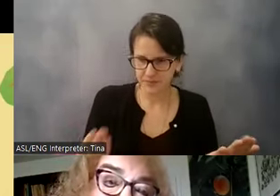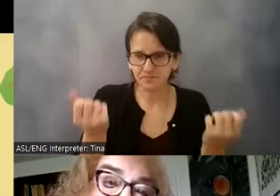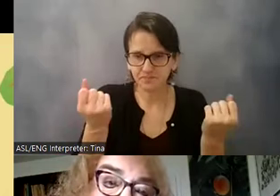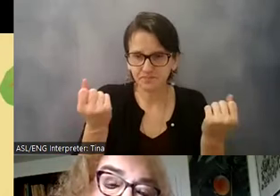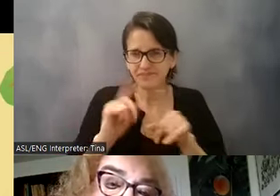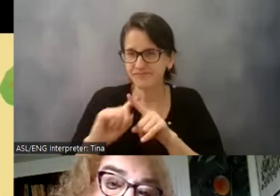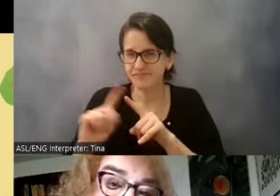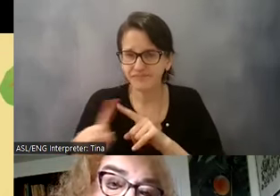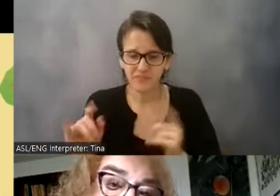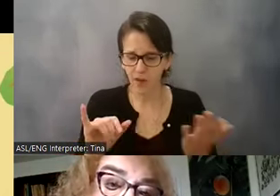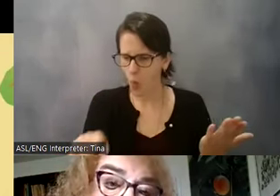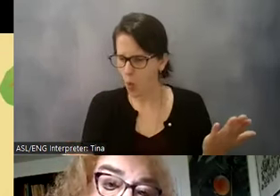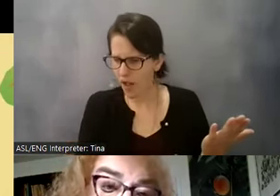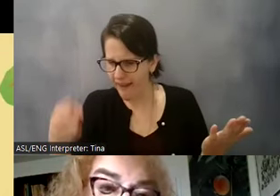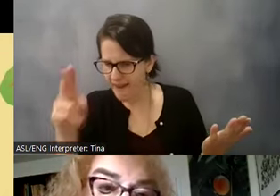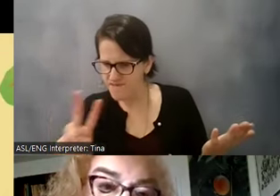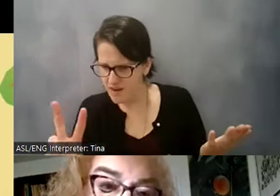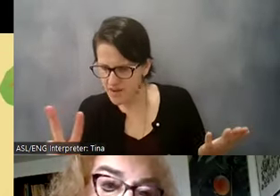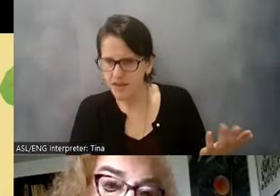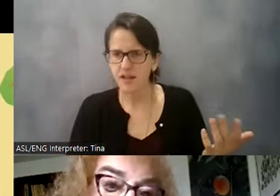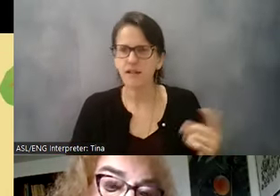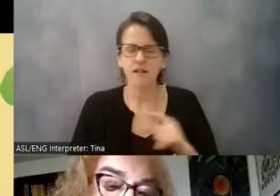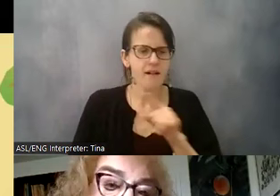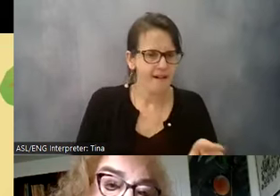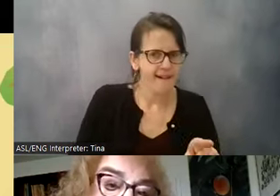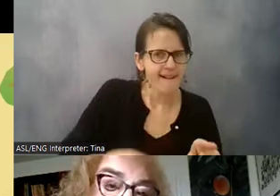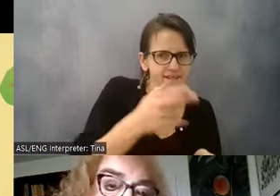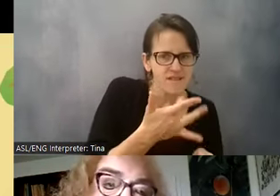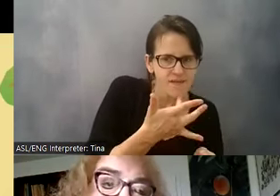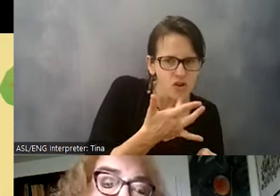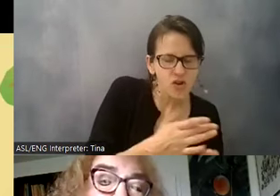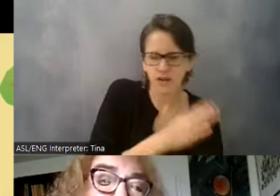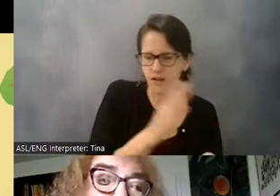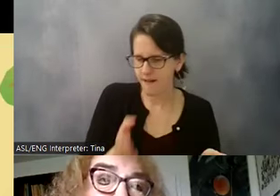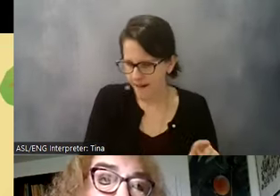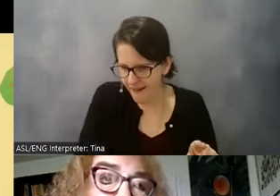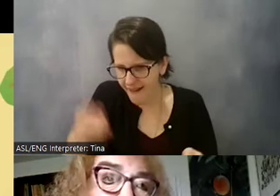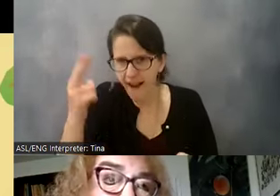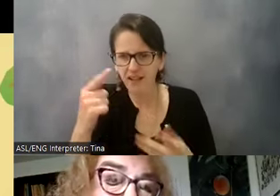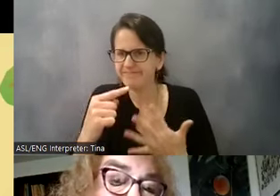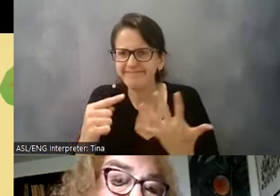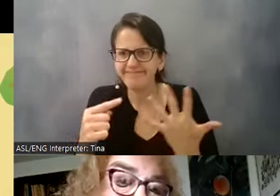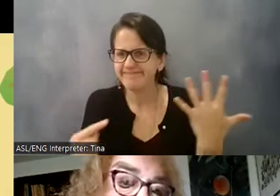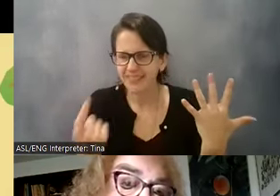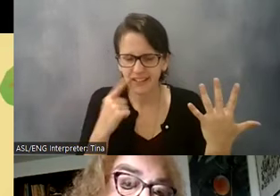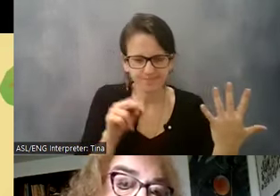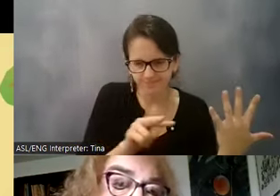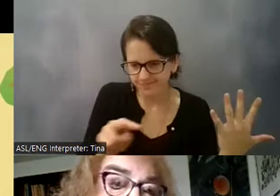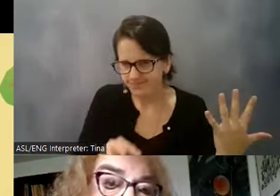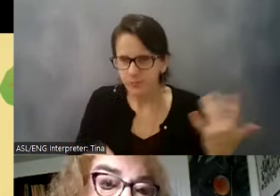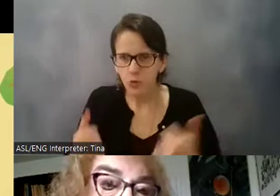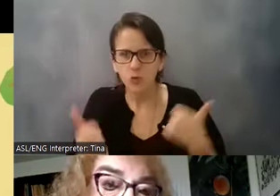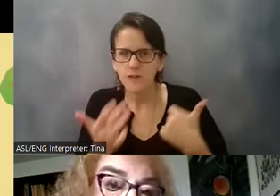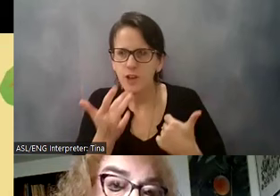to vitamin content, or to flavor, or to any number of criteria. Let's go to the next